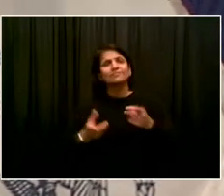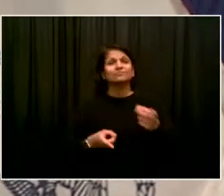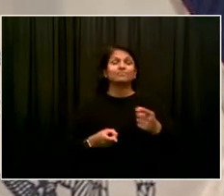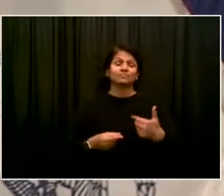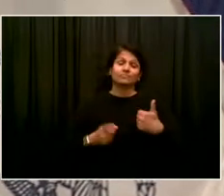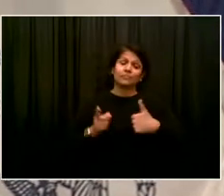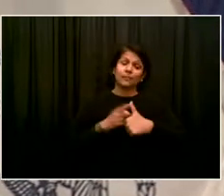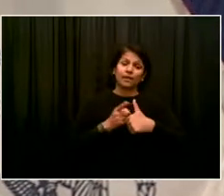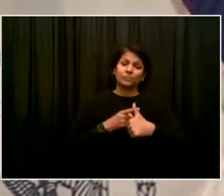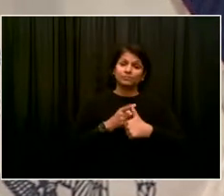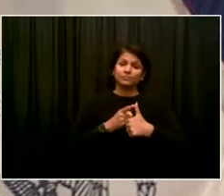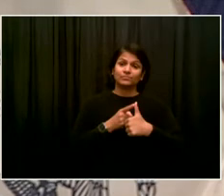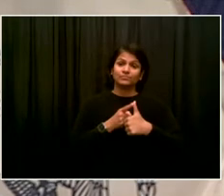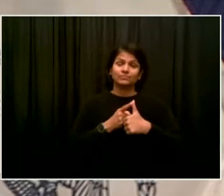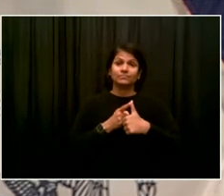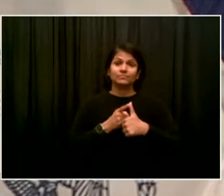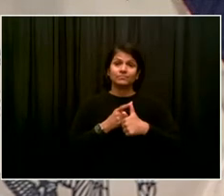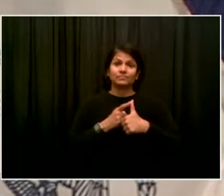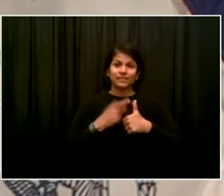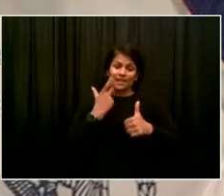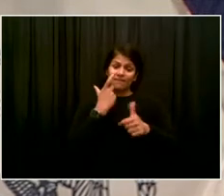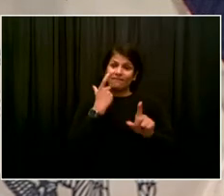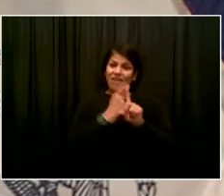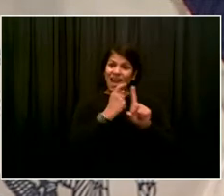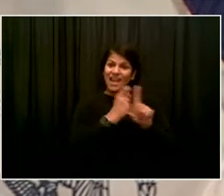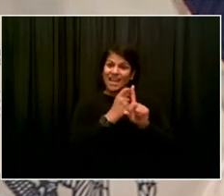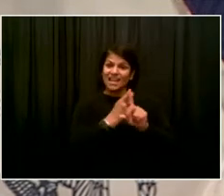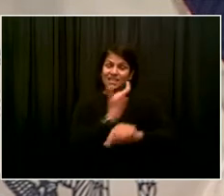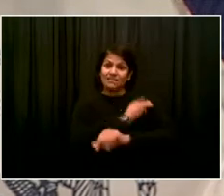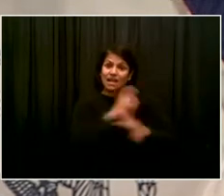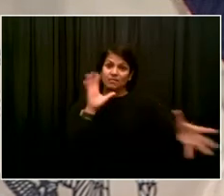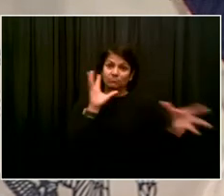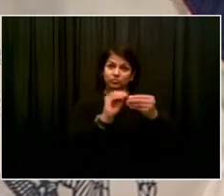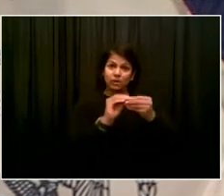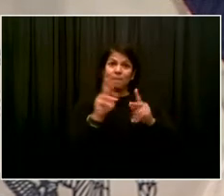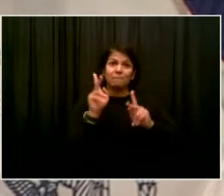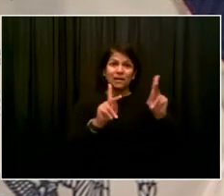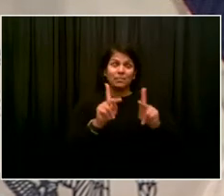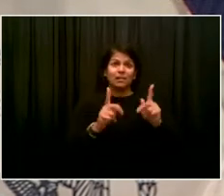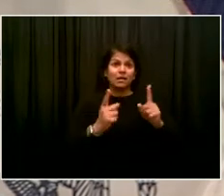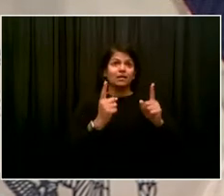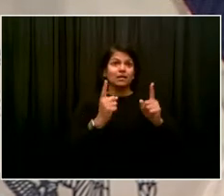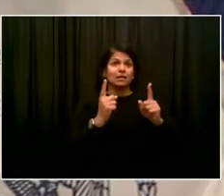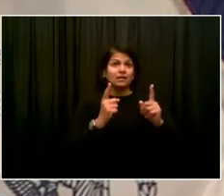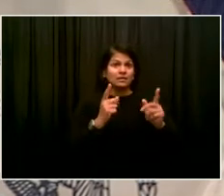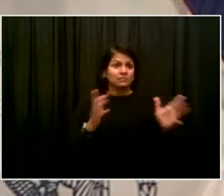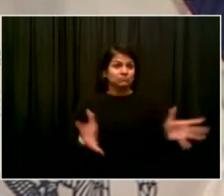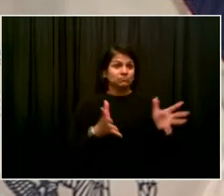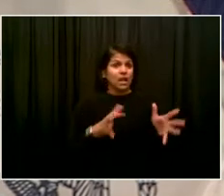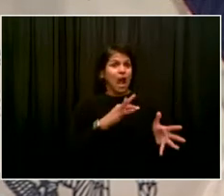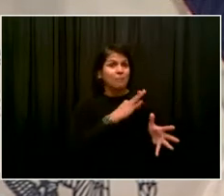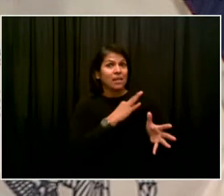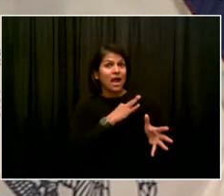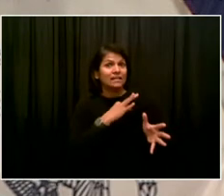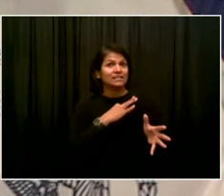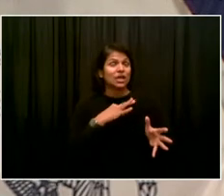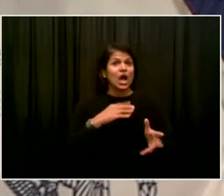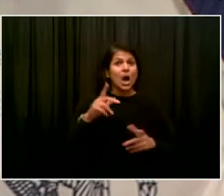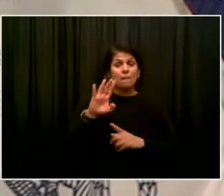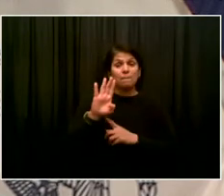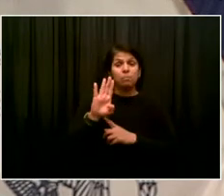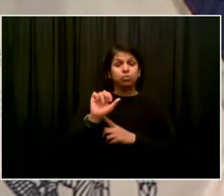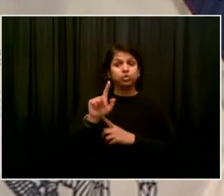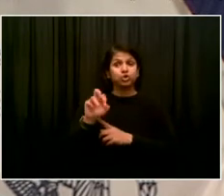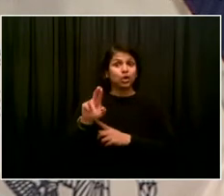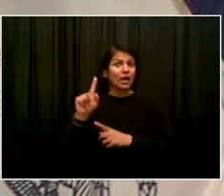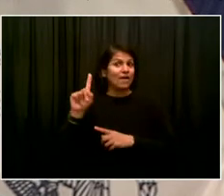first of all, doses administered to date, again, people keep coming up. Get those boosters, everyone. You have till Friday to get that $100 incentive. People